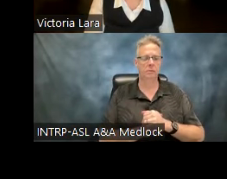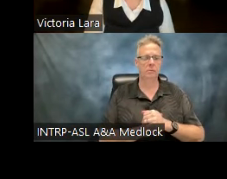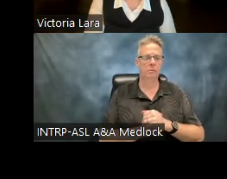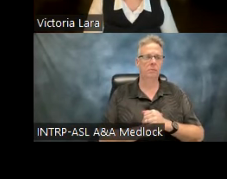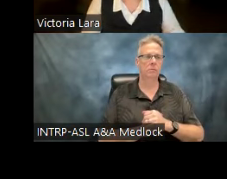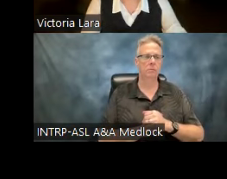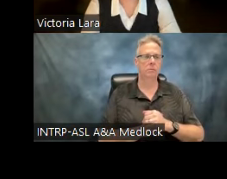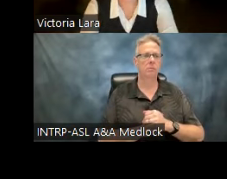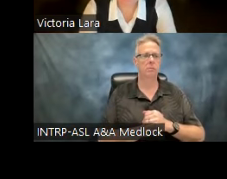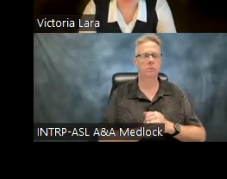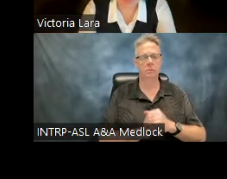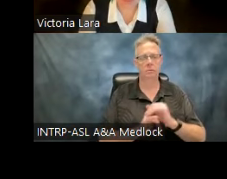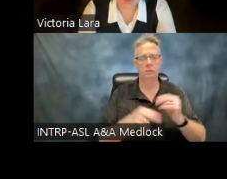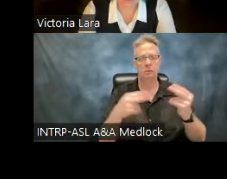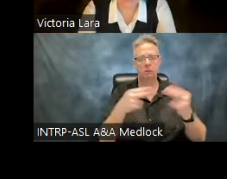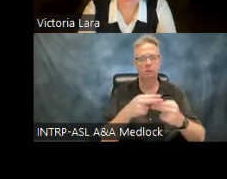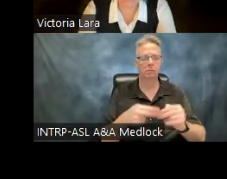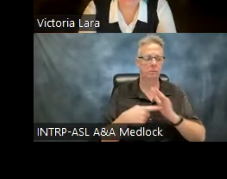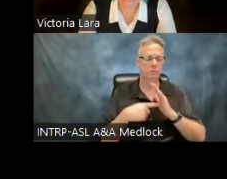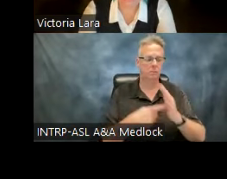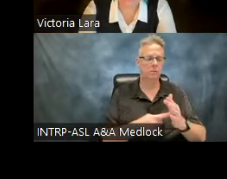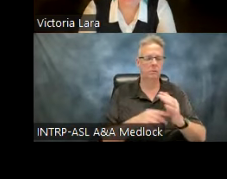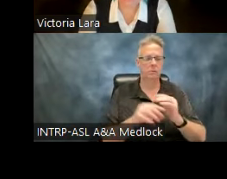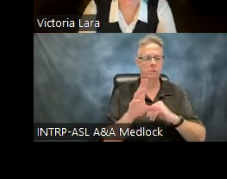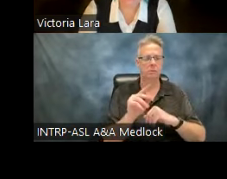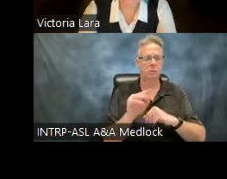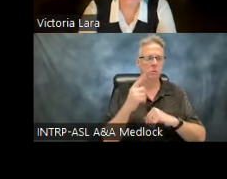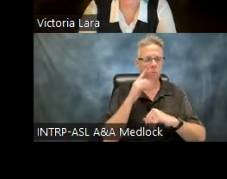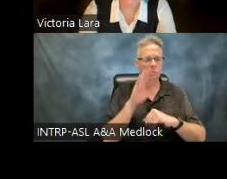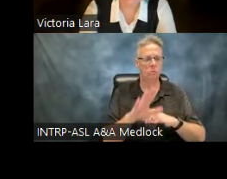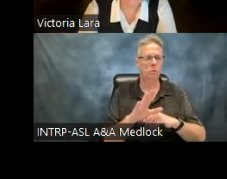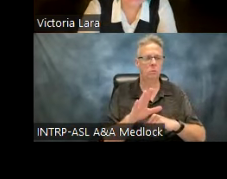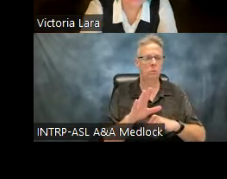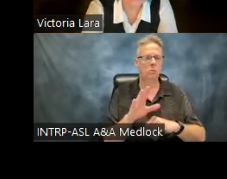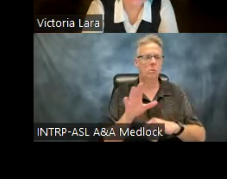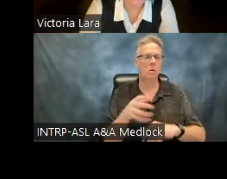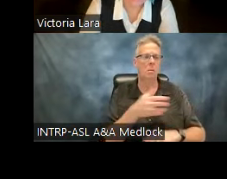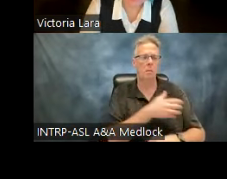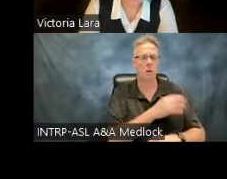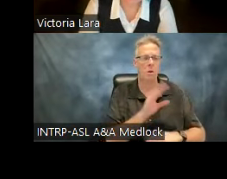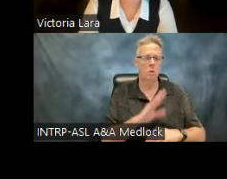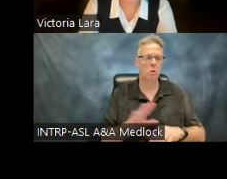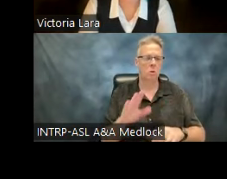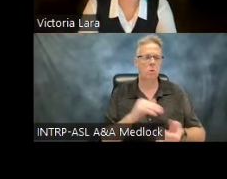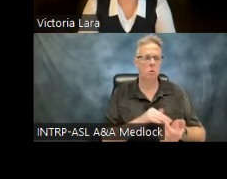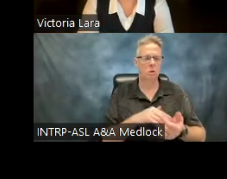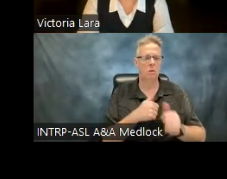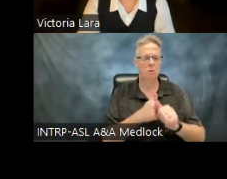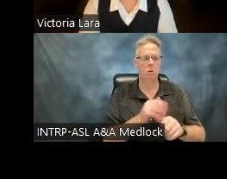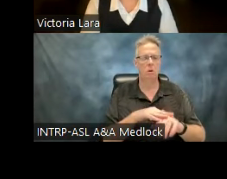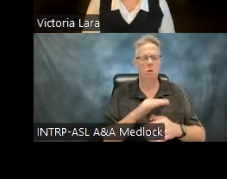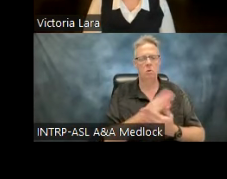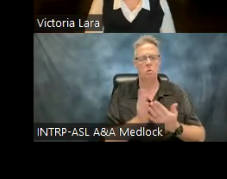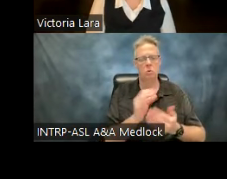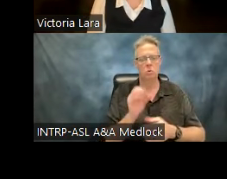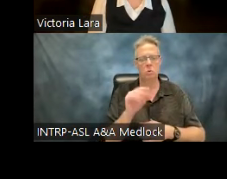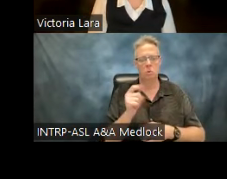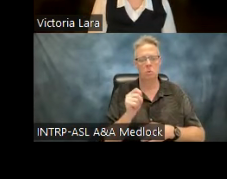This slide that we're on now shows the outcome documents of the powers and duties phase. Based on the agenda and scope approved by the